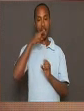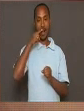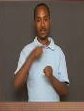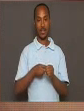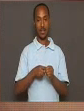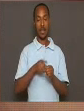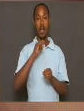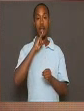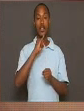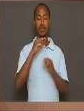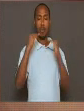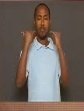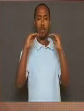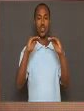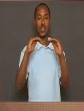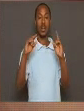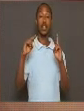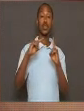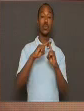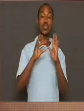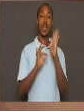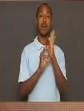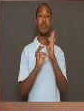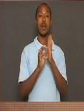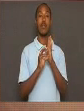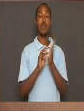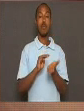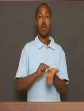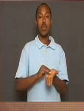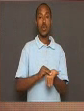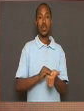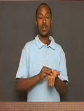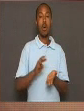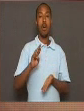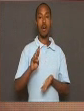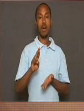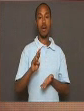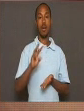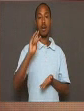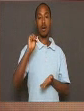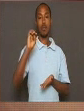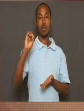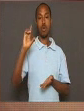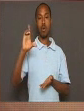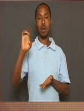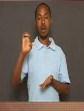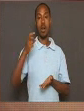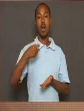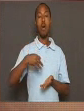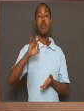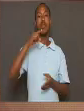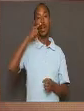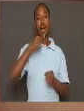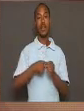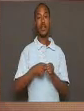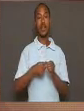gas is proportional to the number of molecules, or moles, of the gas